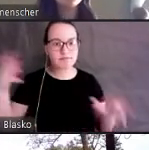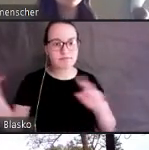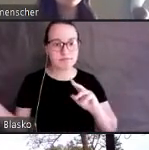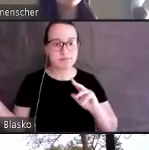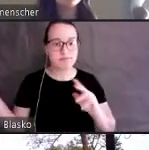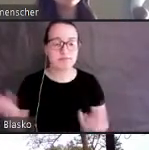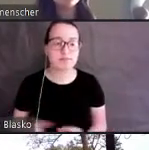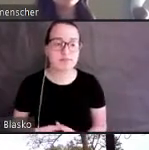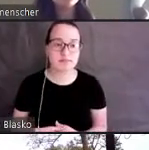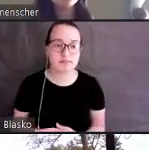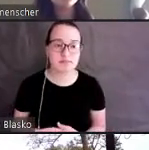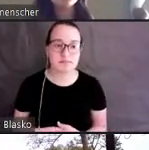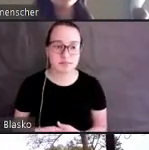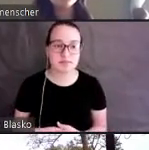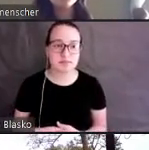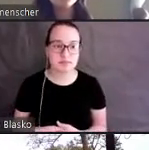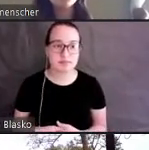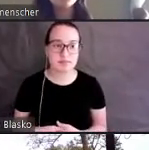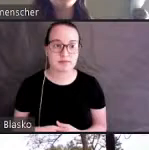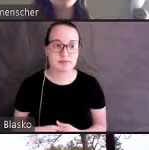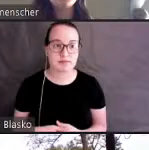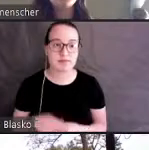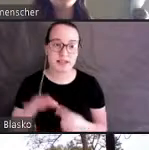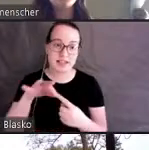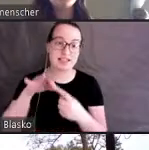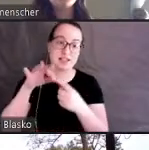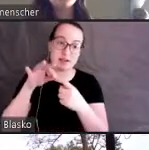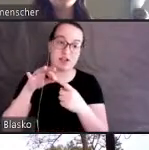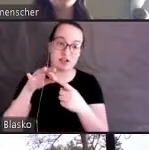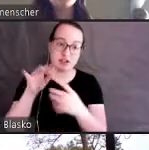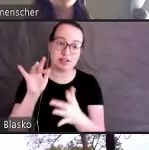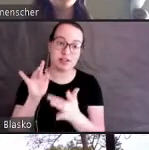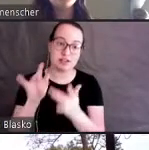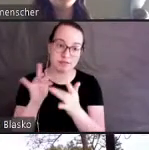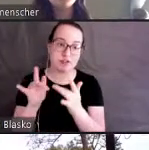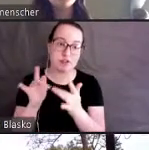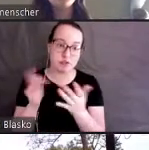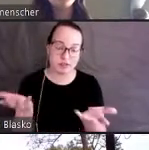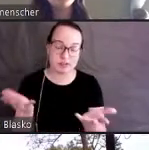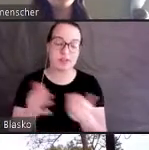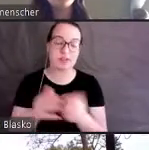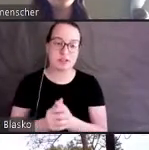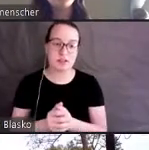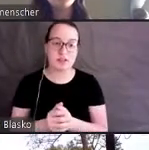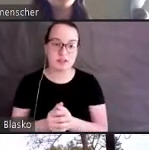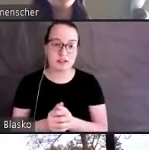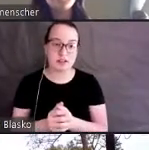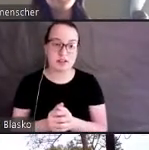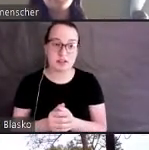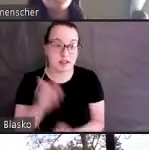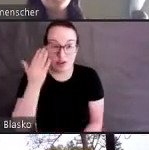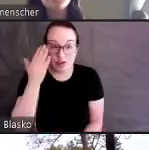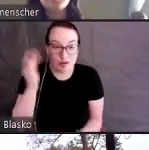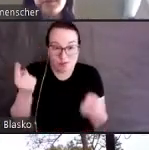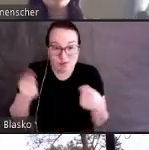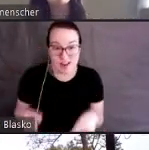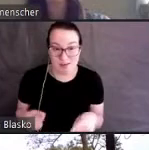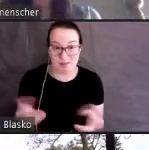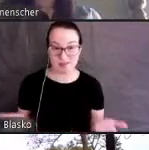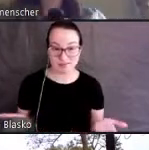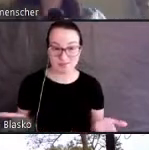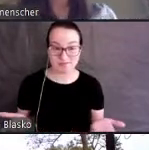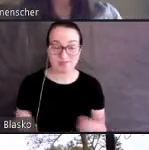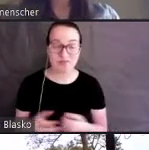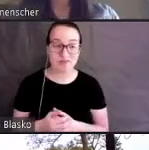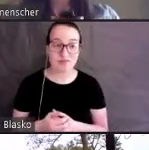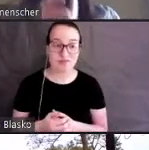Especially when you're dealing with a visual medium or a virtual medium, you know, you never know what's going to happen. I really do believe